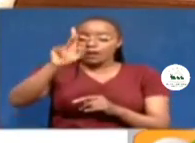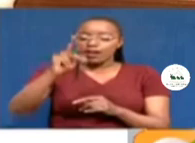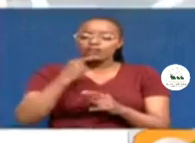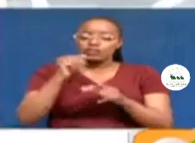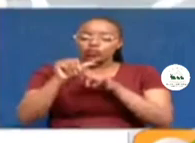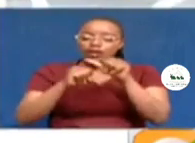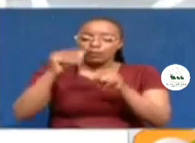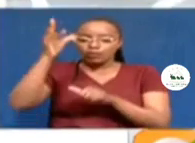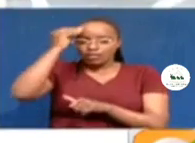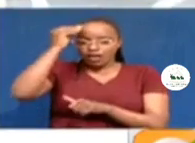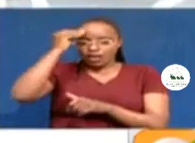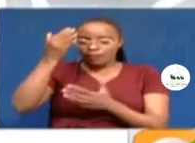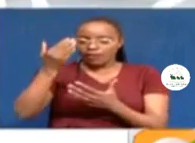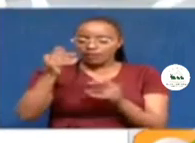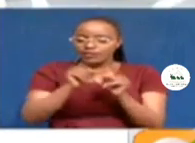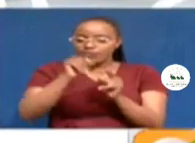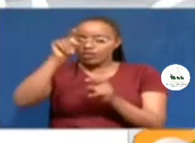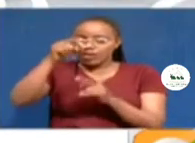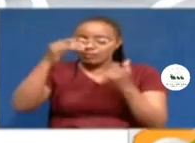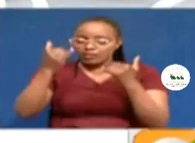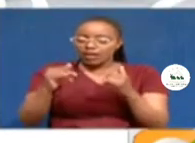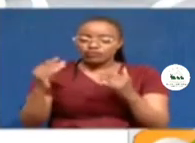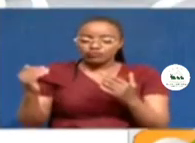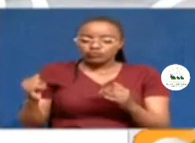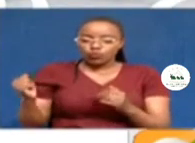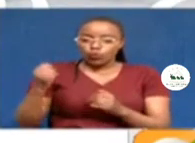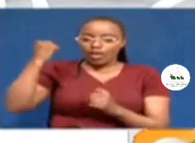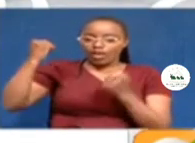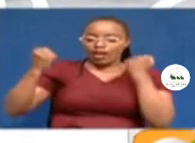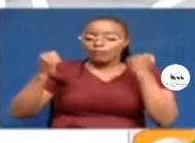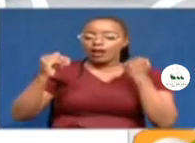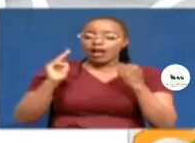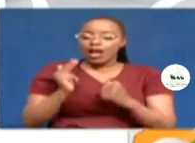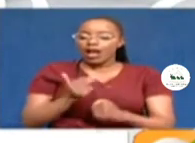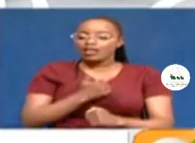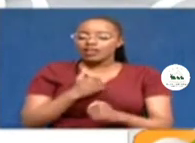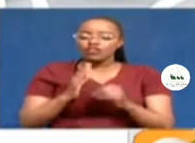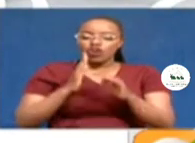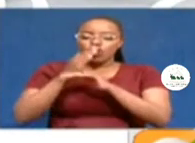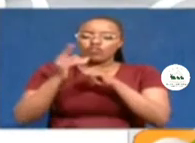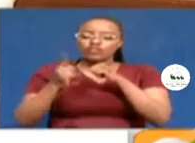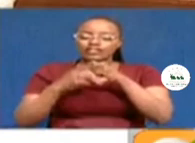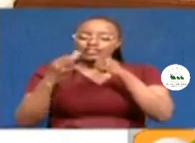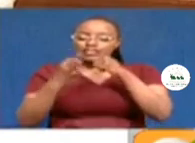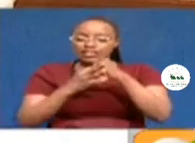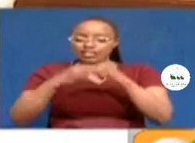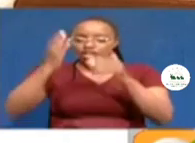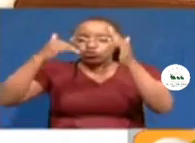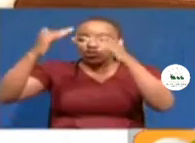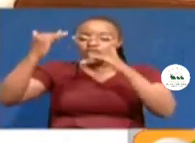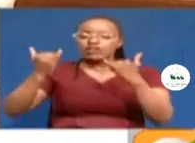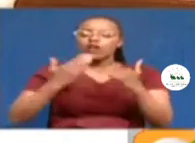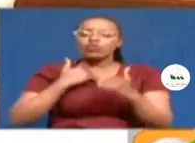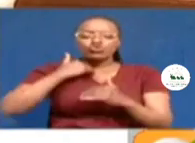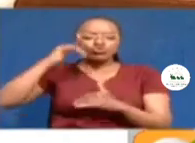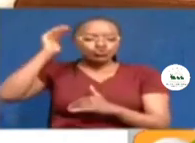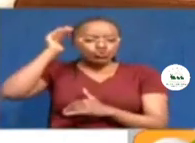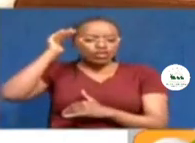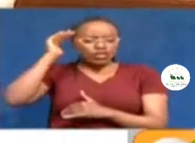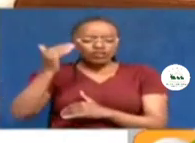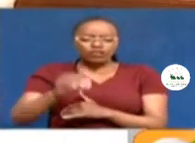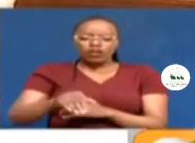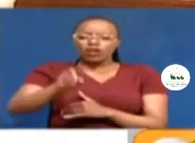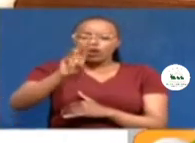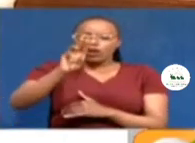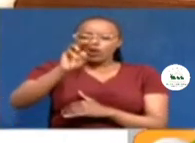the academy. The academy must now rise up. We have over 68 universities. I want to hear